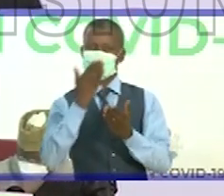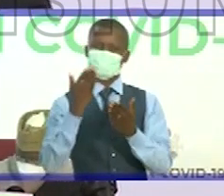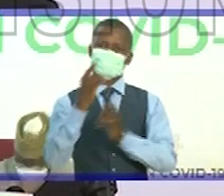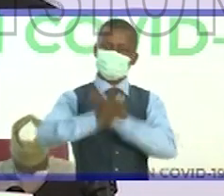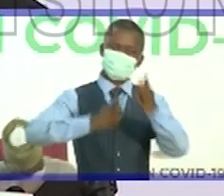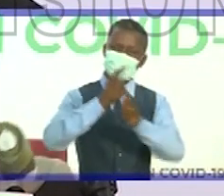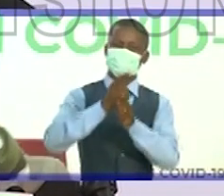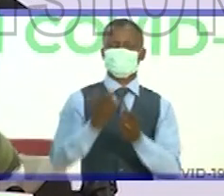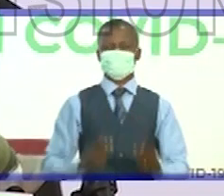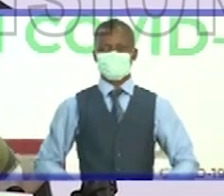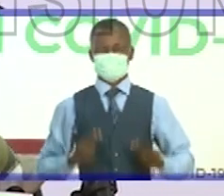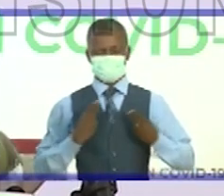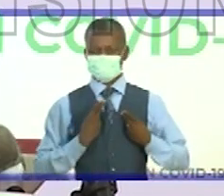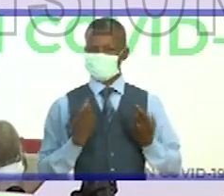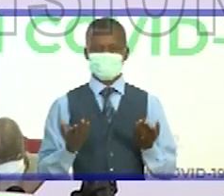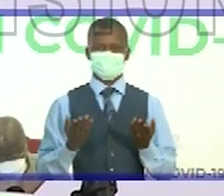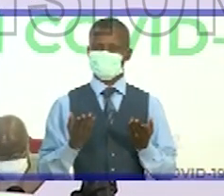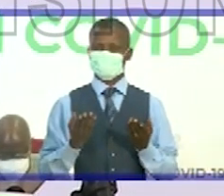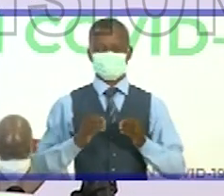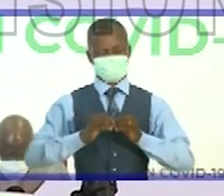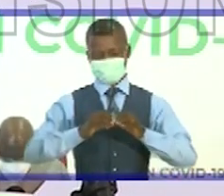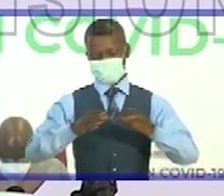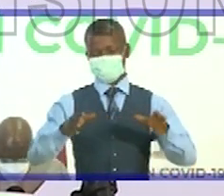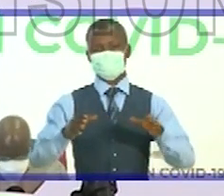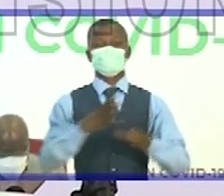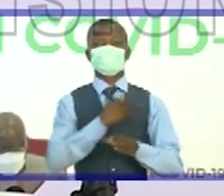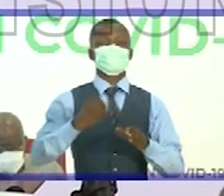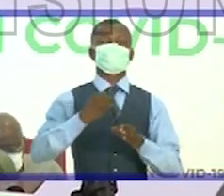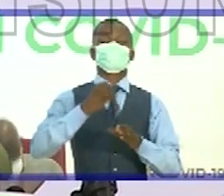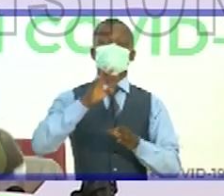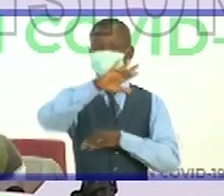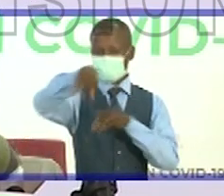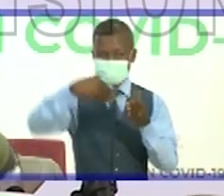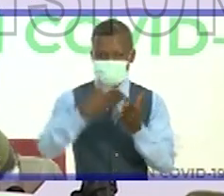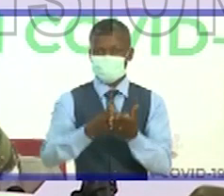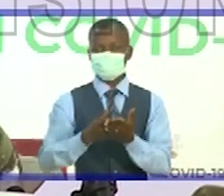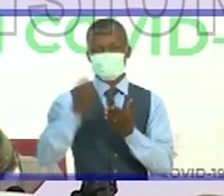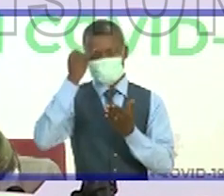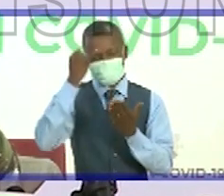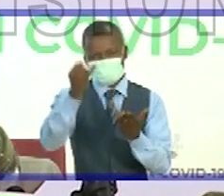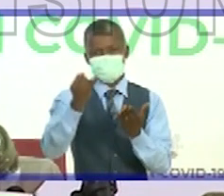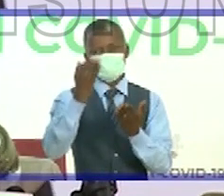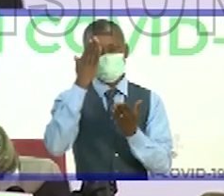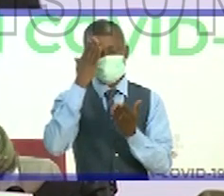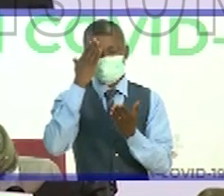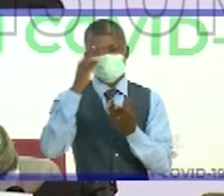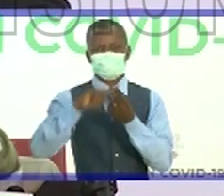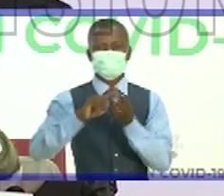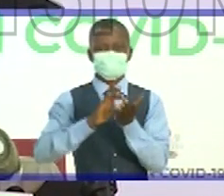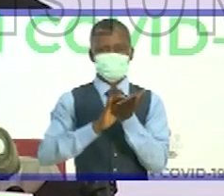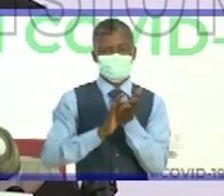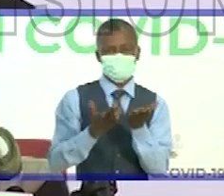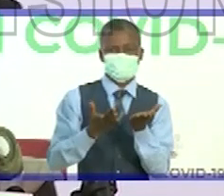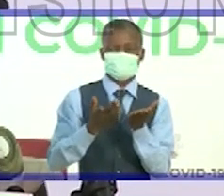is unprecedented in our times. And of all the innovations known to medicine, the